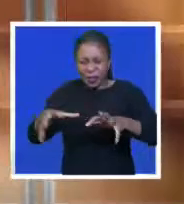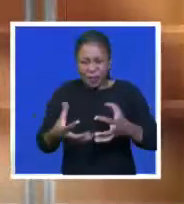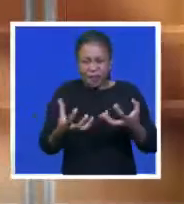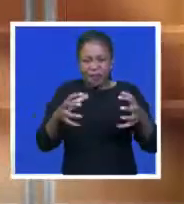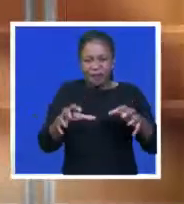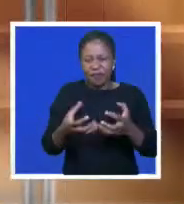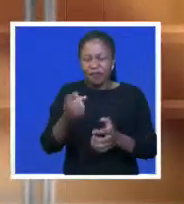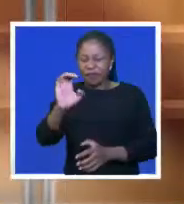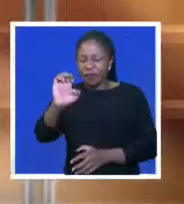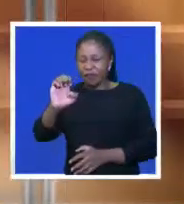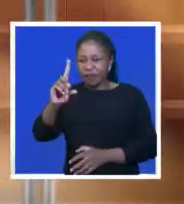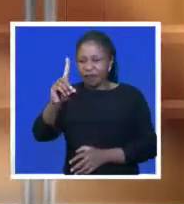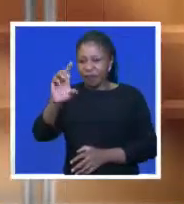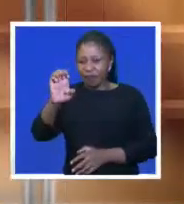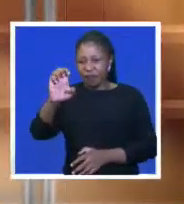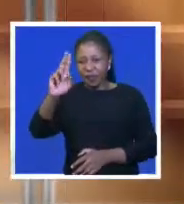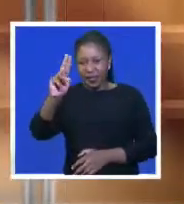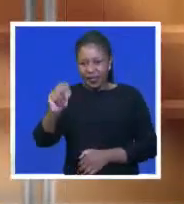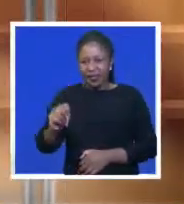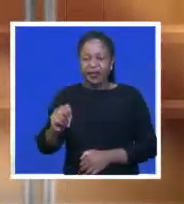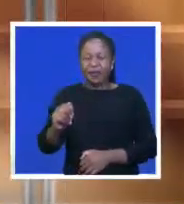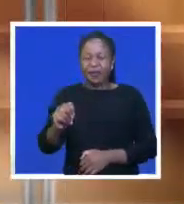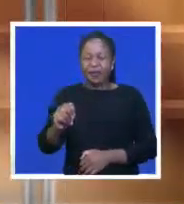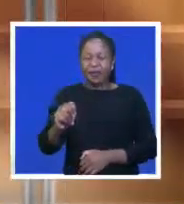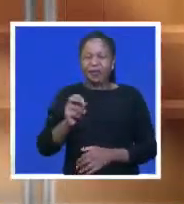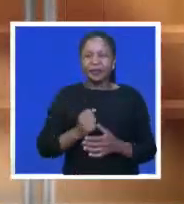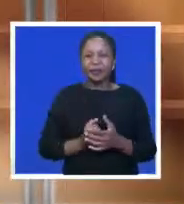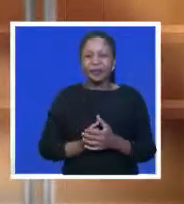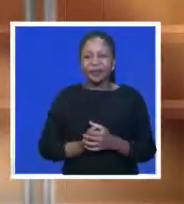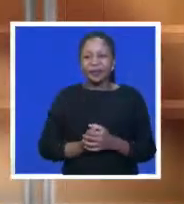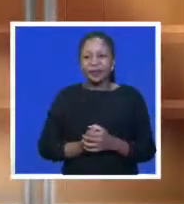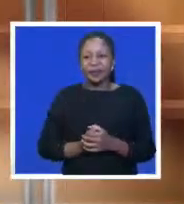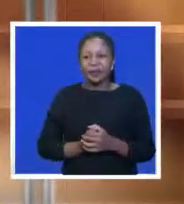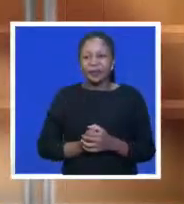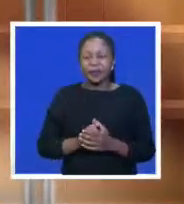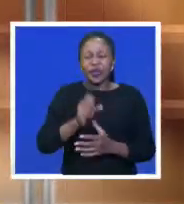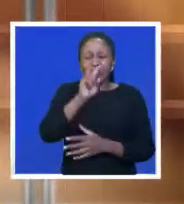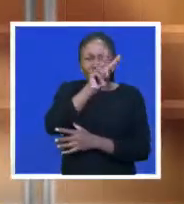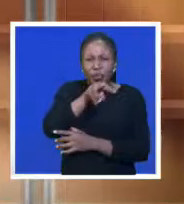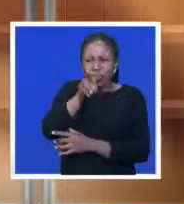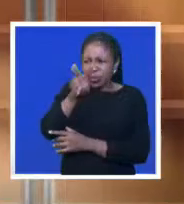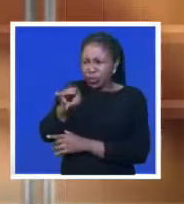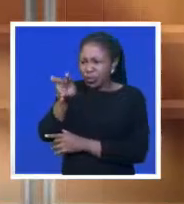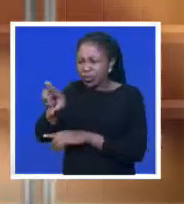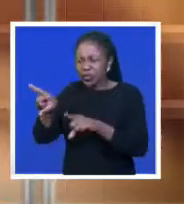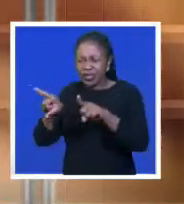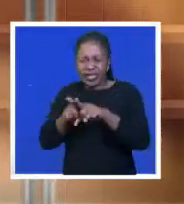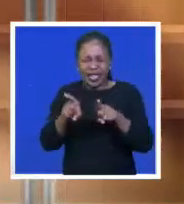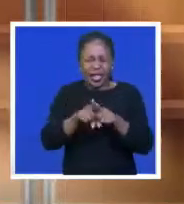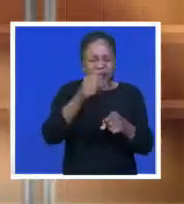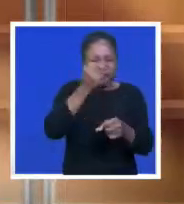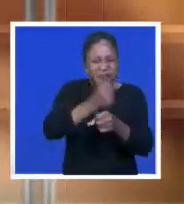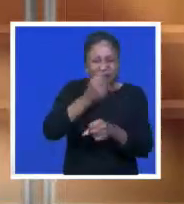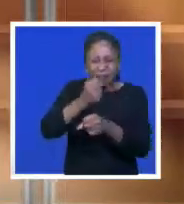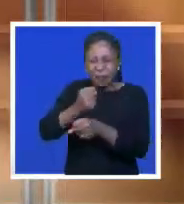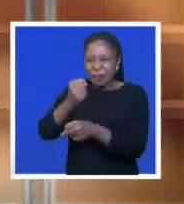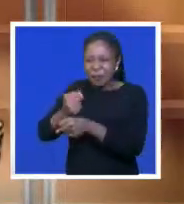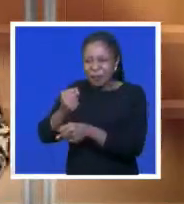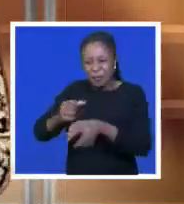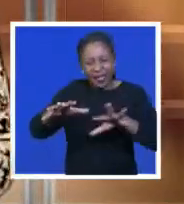God created Adam. To look after and work in the Garden of